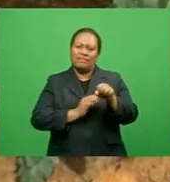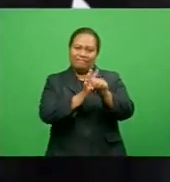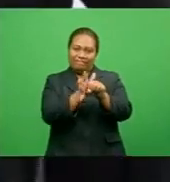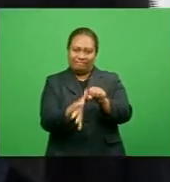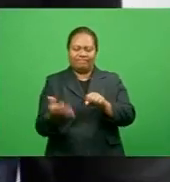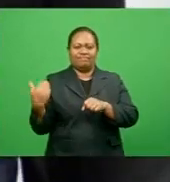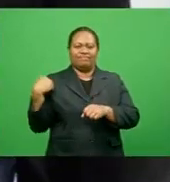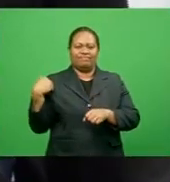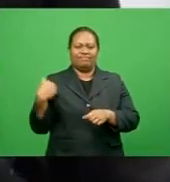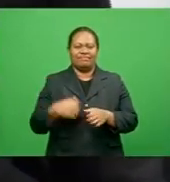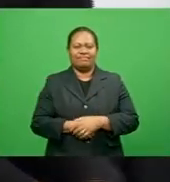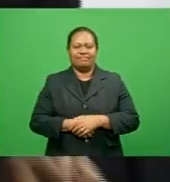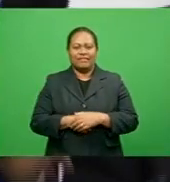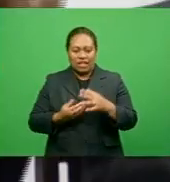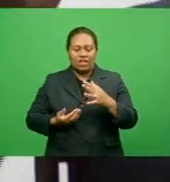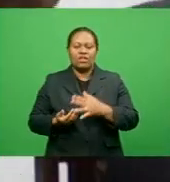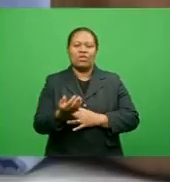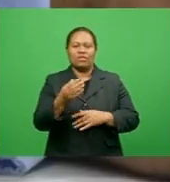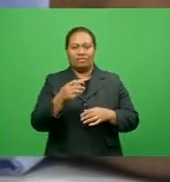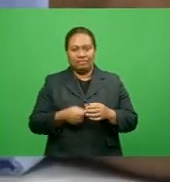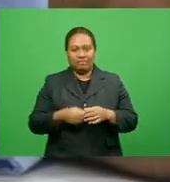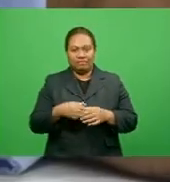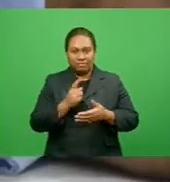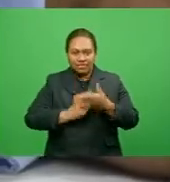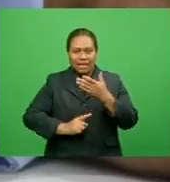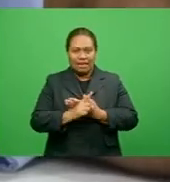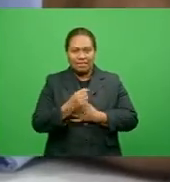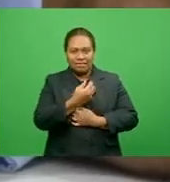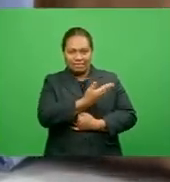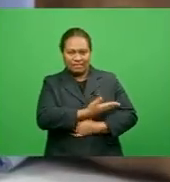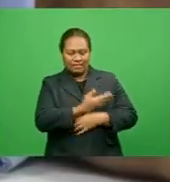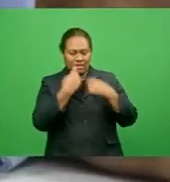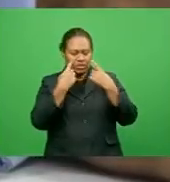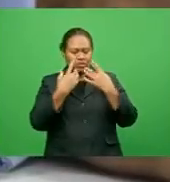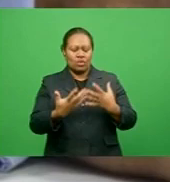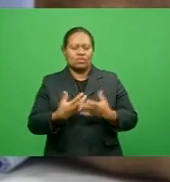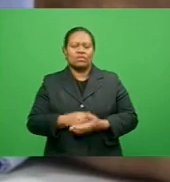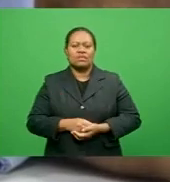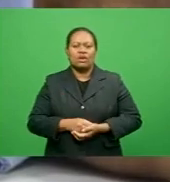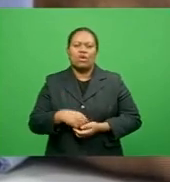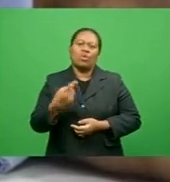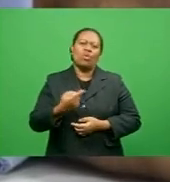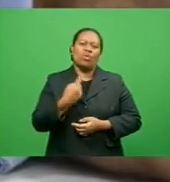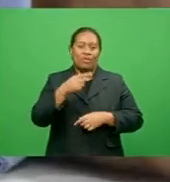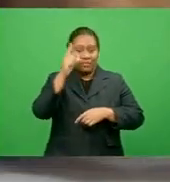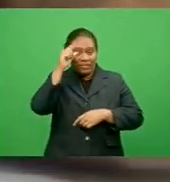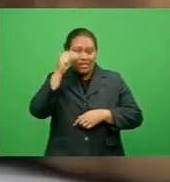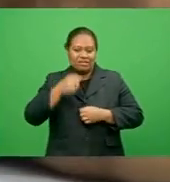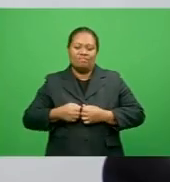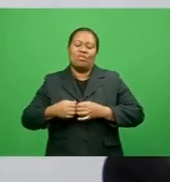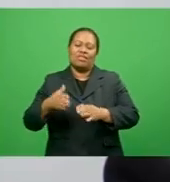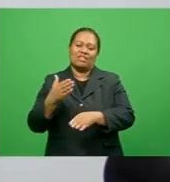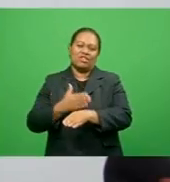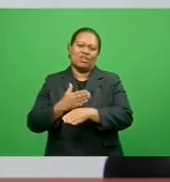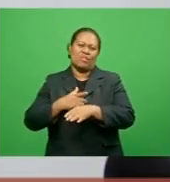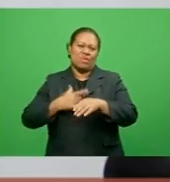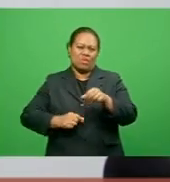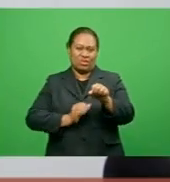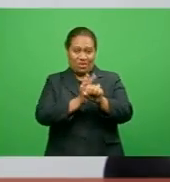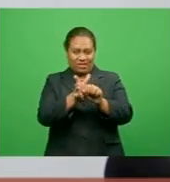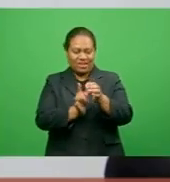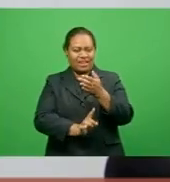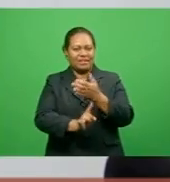COVID-19. Through this MOU, the ministry will provide nursery kits to Fijians who've lost their jobs due to the pandemic. Particularly